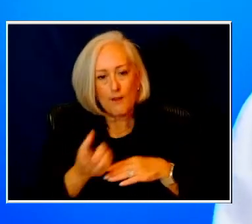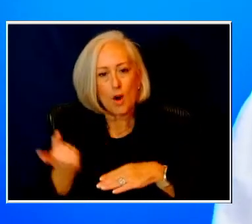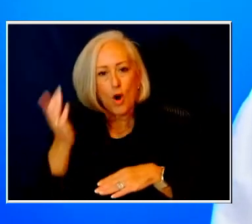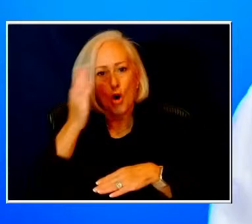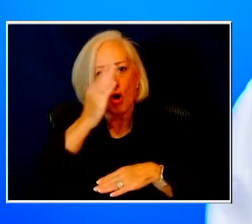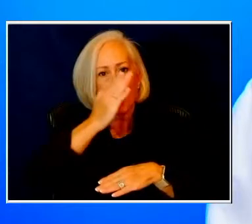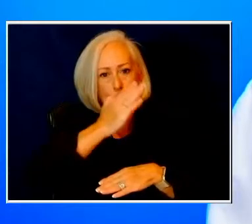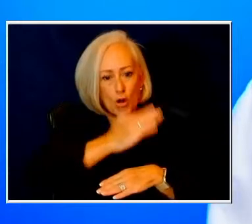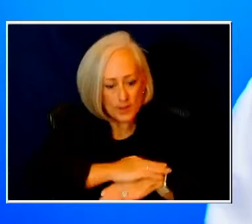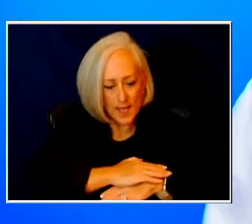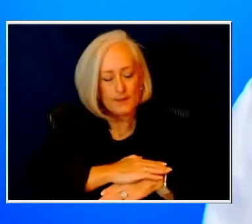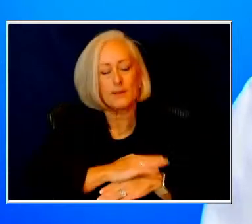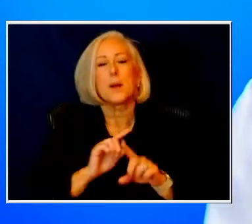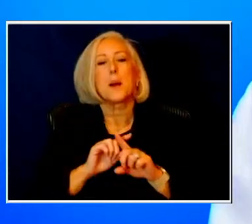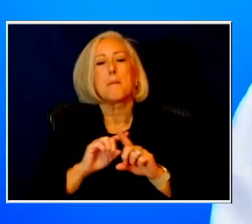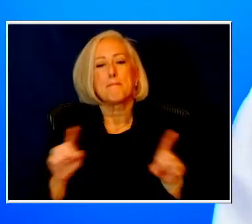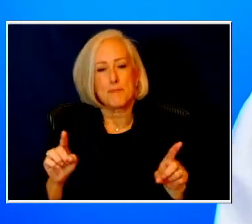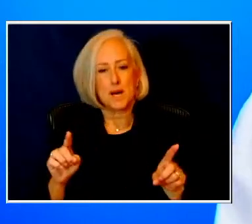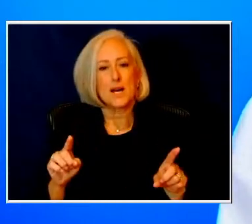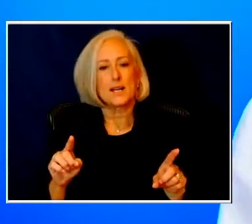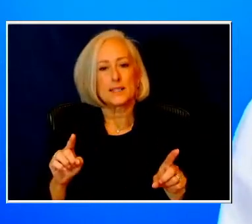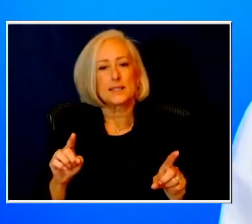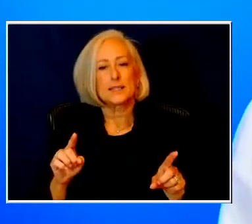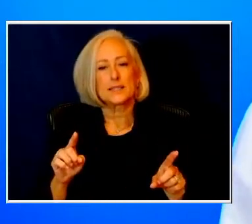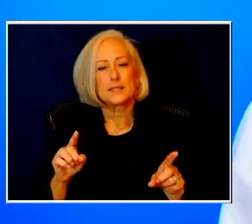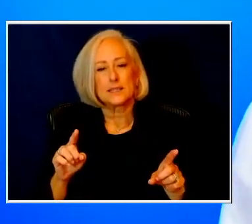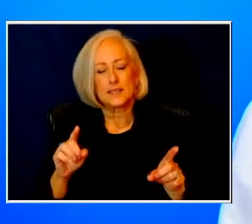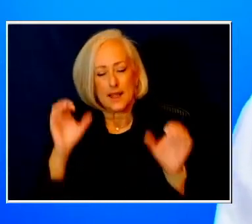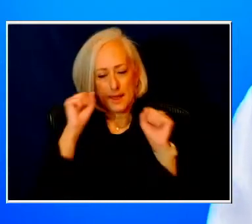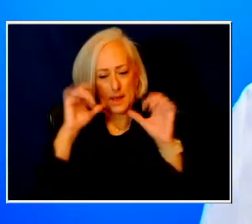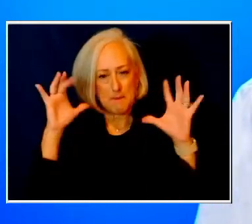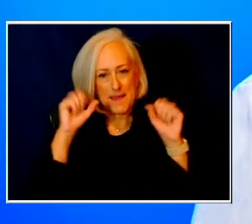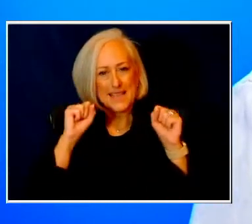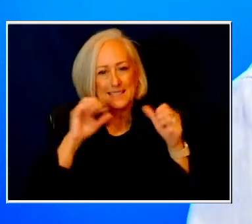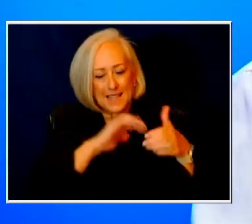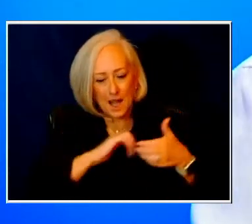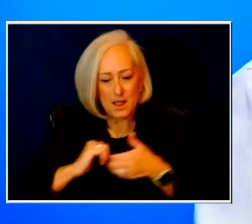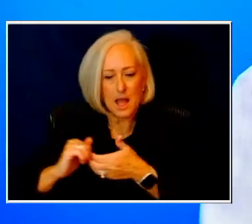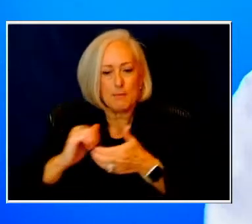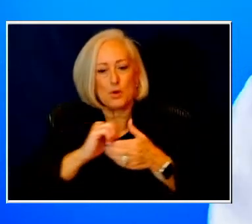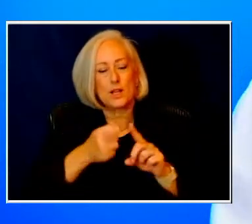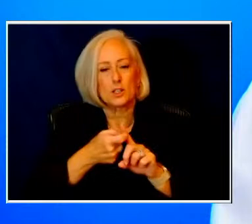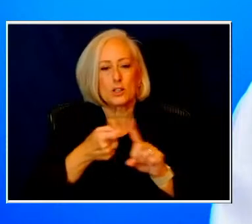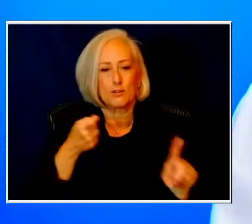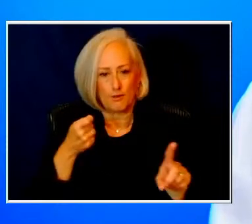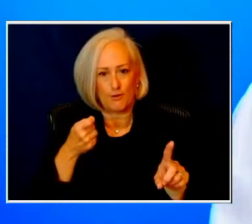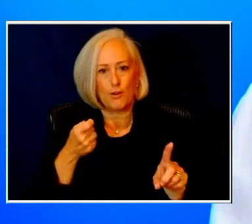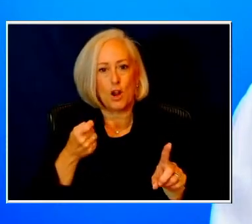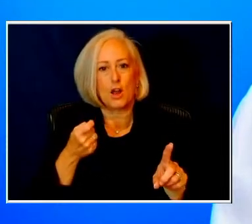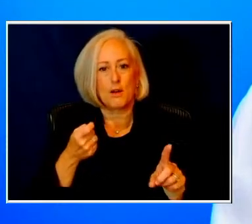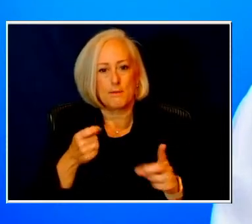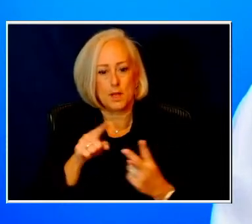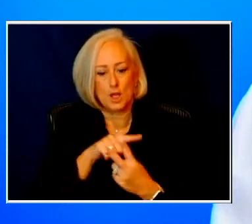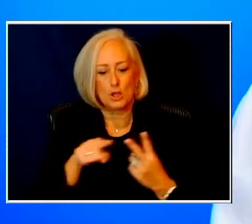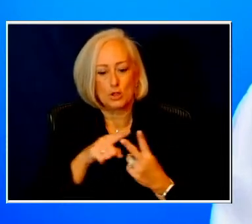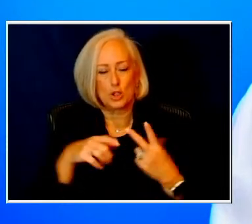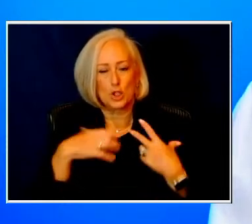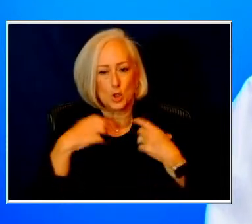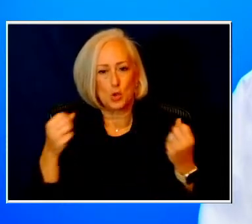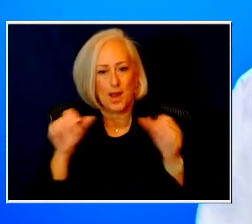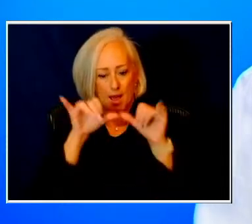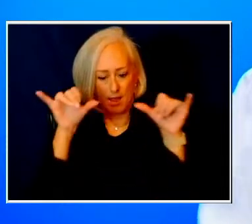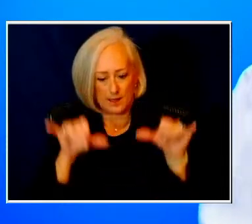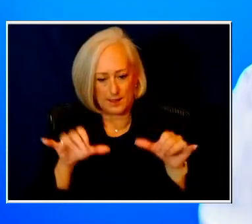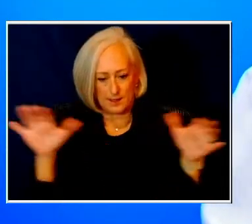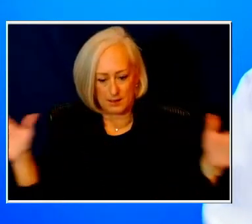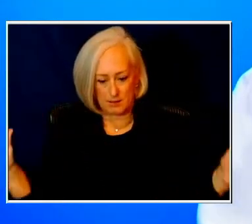day. And I just, again, the amazing collaboration that happened between these two, outstanding health systems. I think